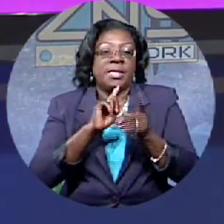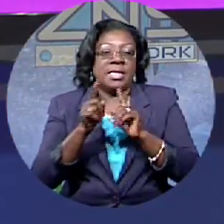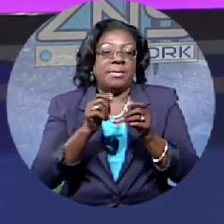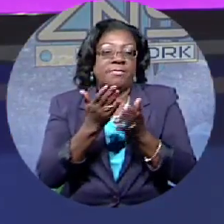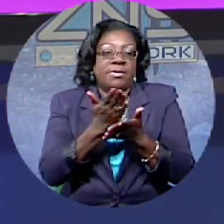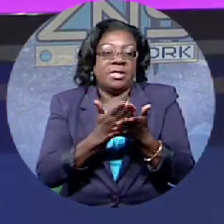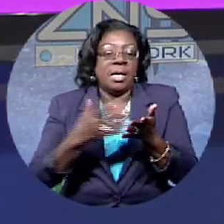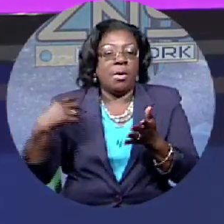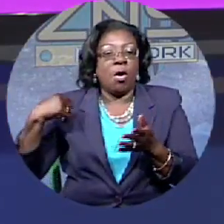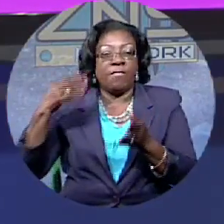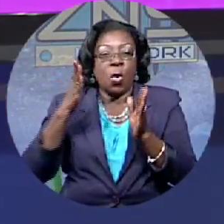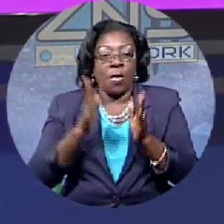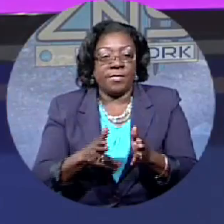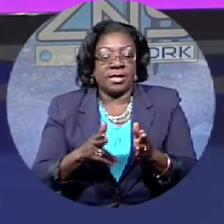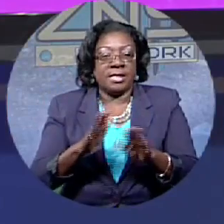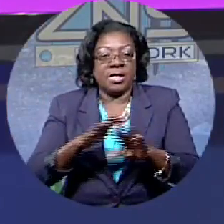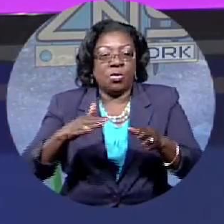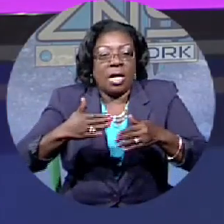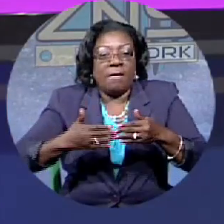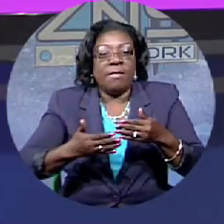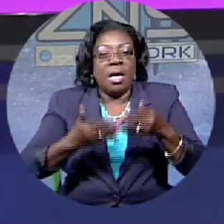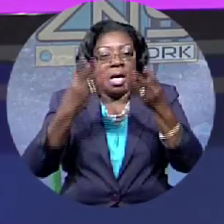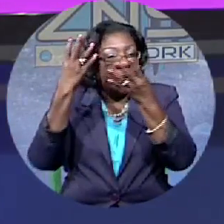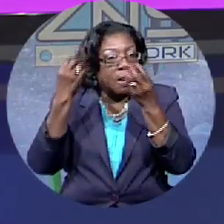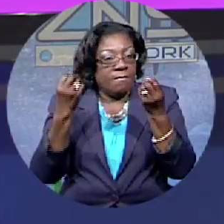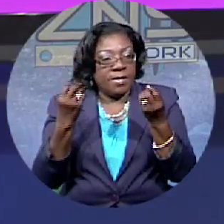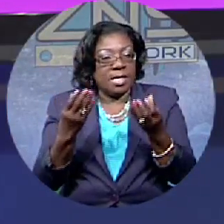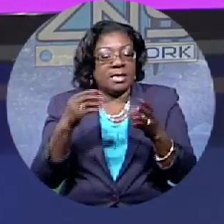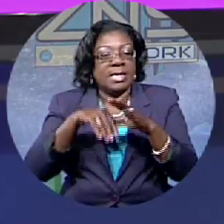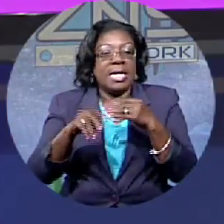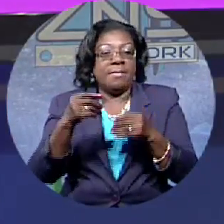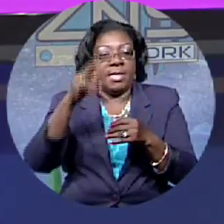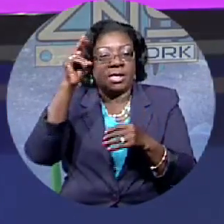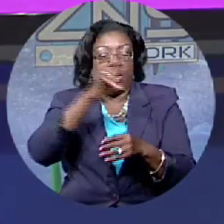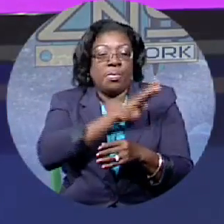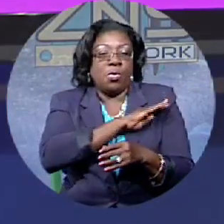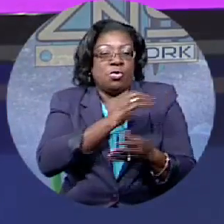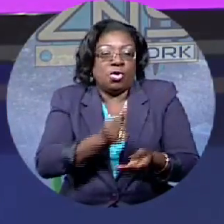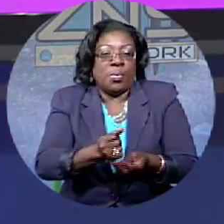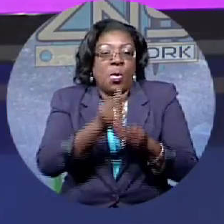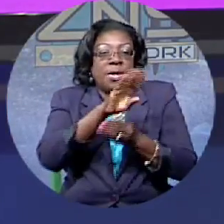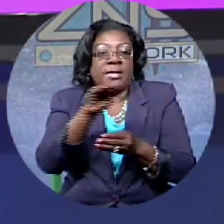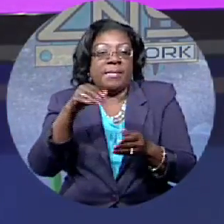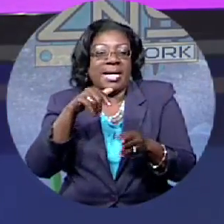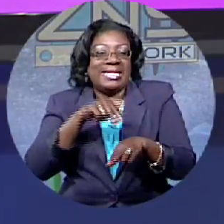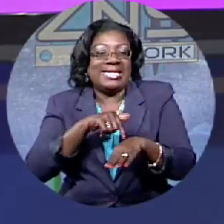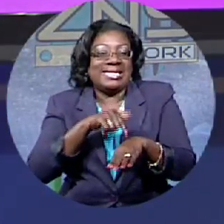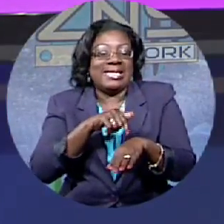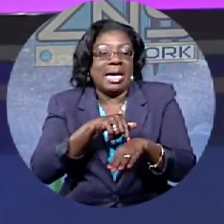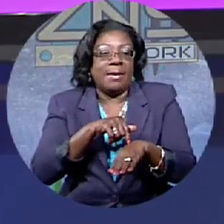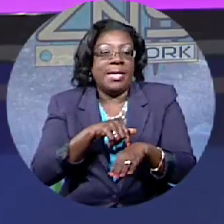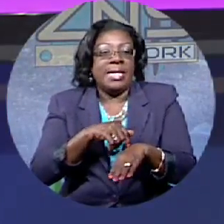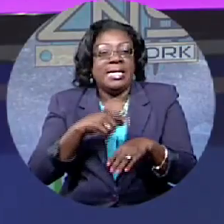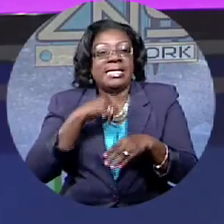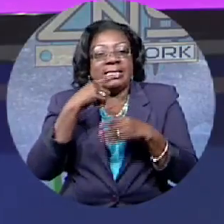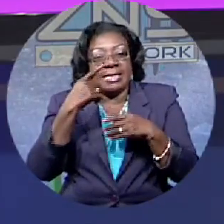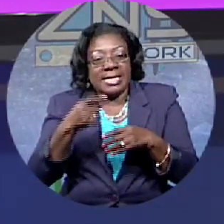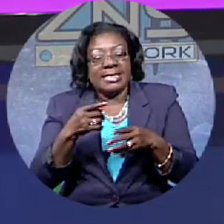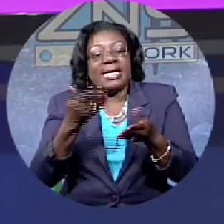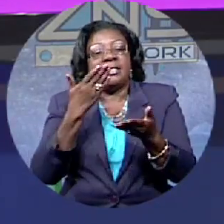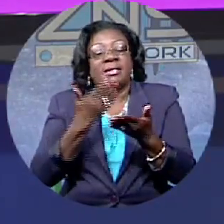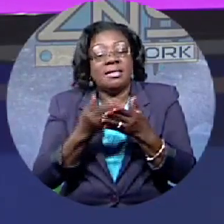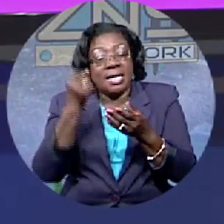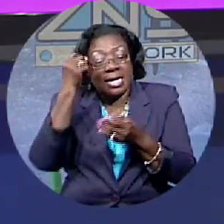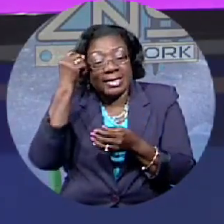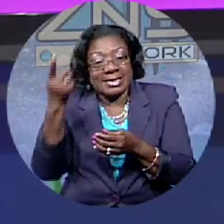some Marines that they don't have confidence in Mr. Bowe to support them at this time, he says he has a good understanding of his role.